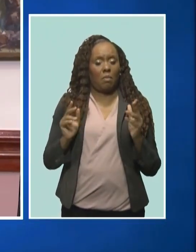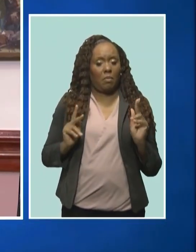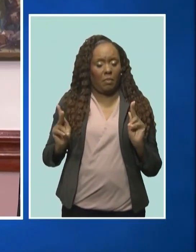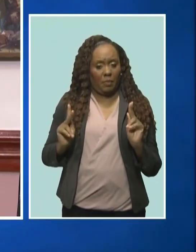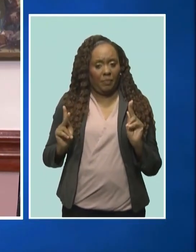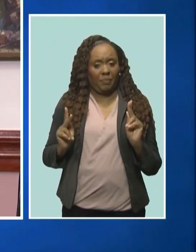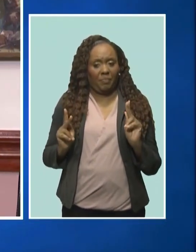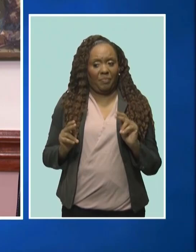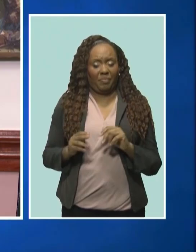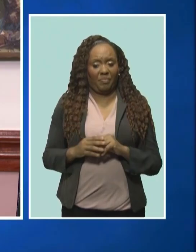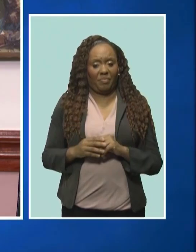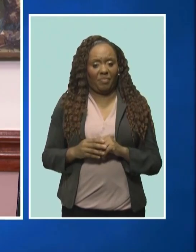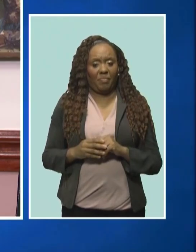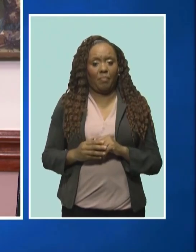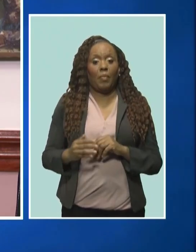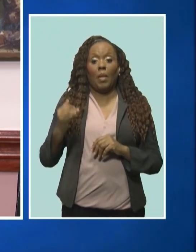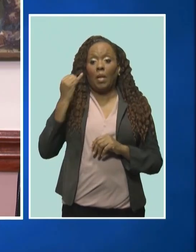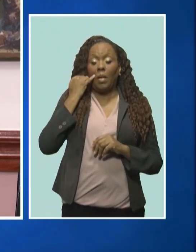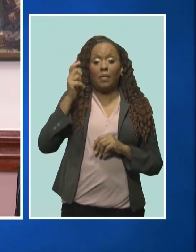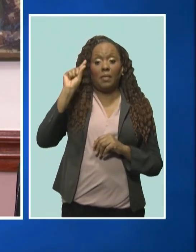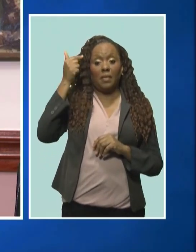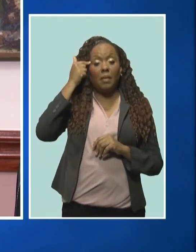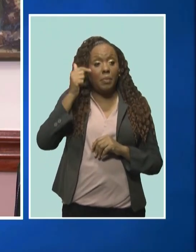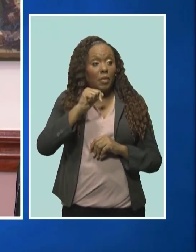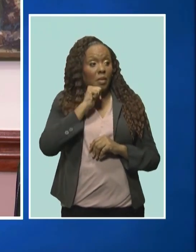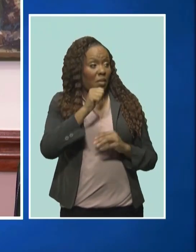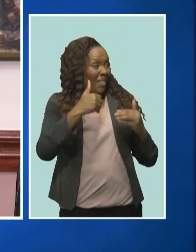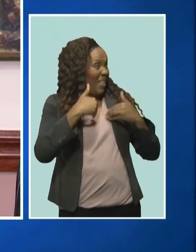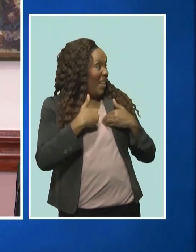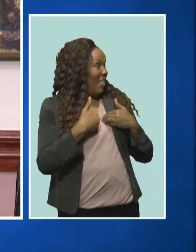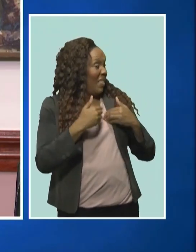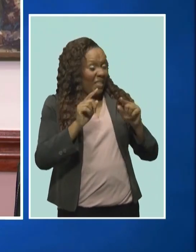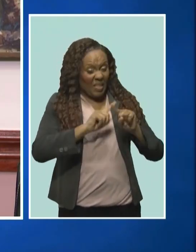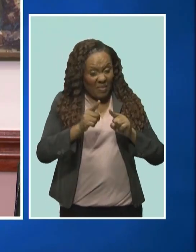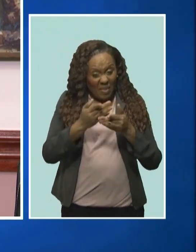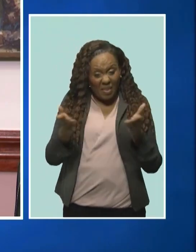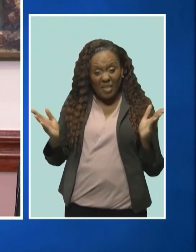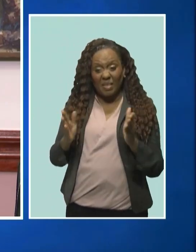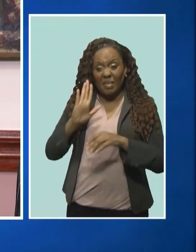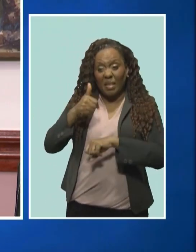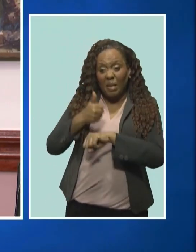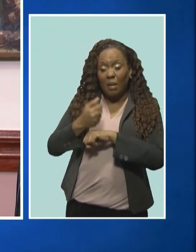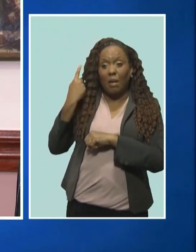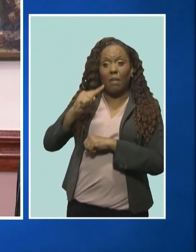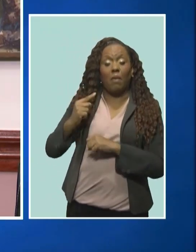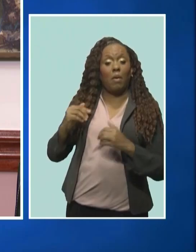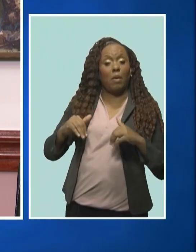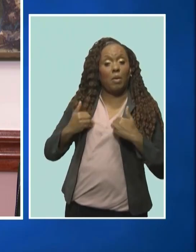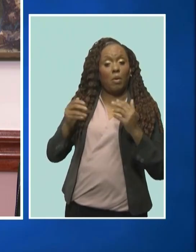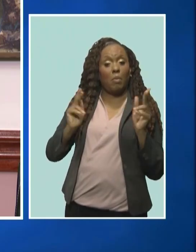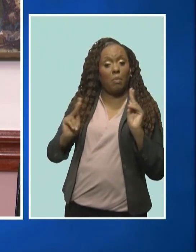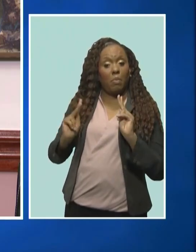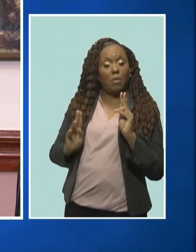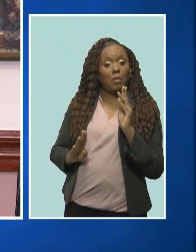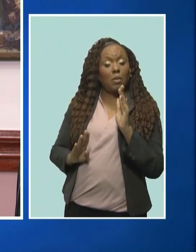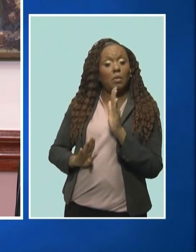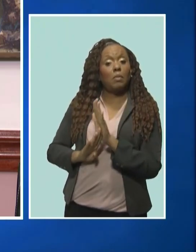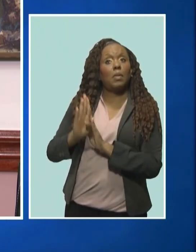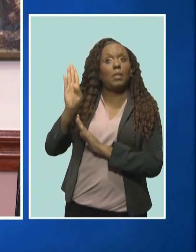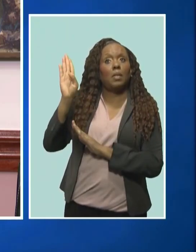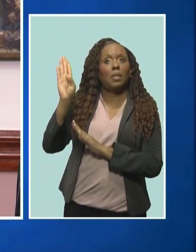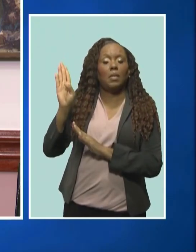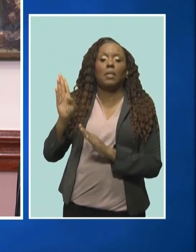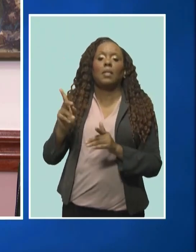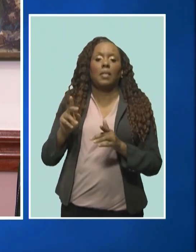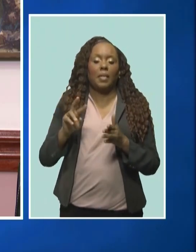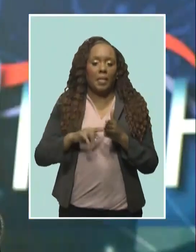put things in place that will help our young people to grow, then the streets will put those things in